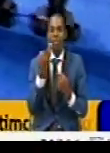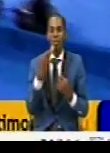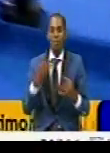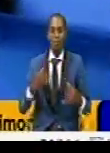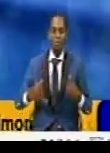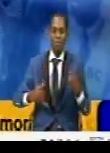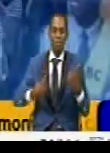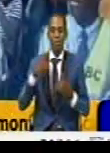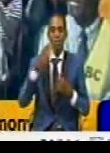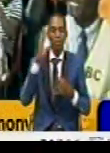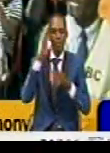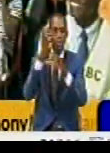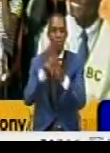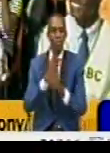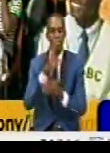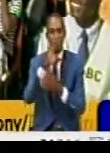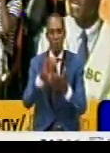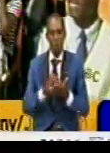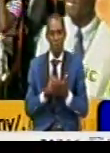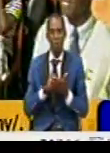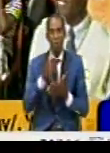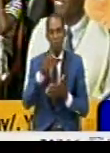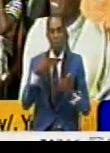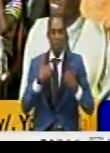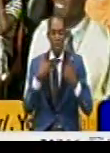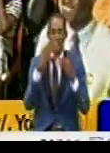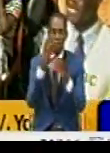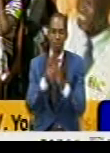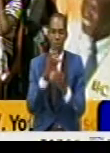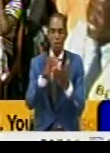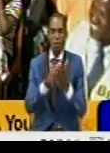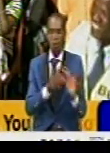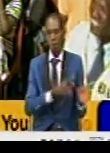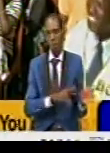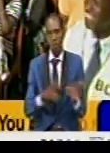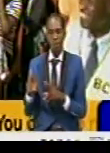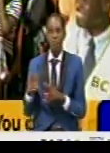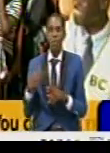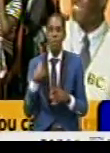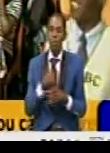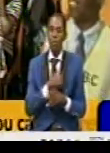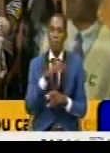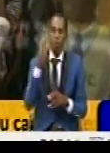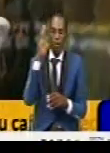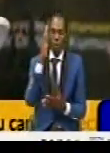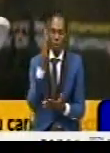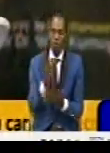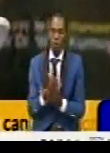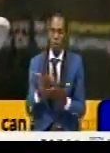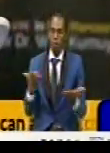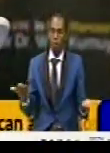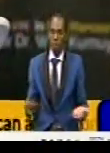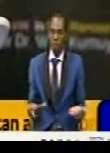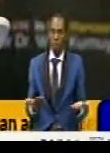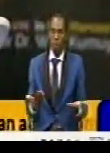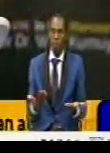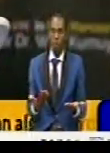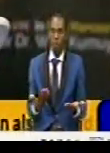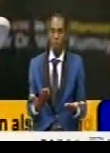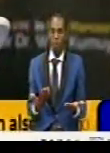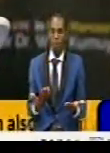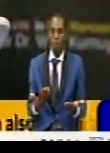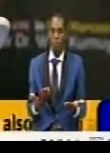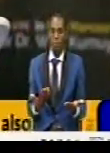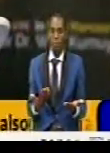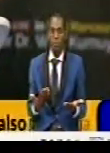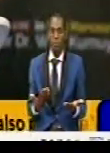Hallelujah. Tears of joy. You will receive your own. You have received your own already. We are going